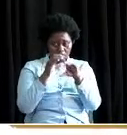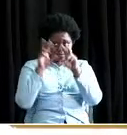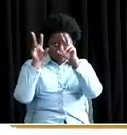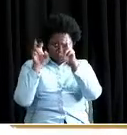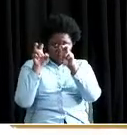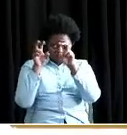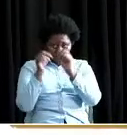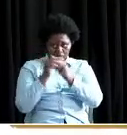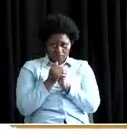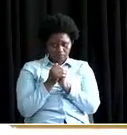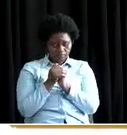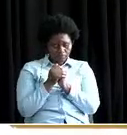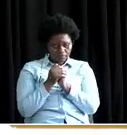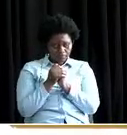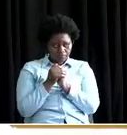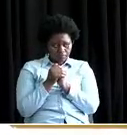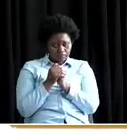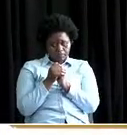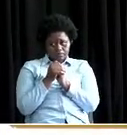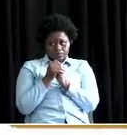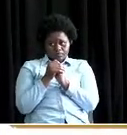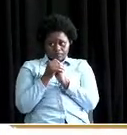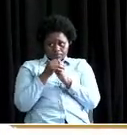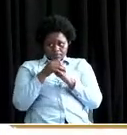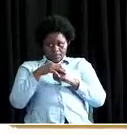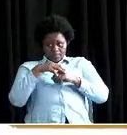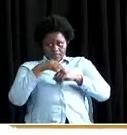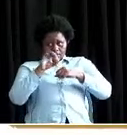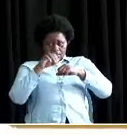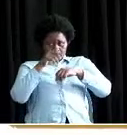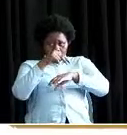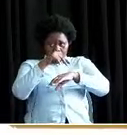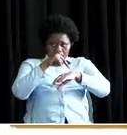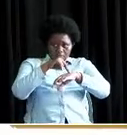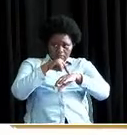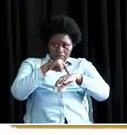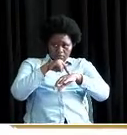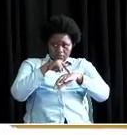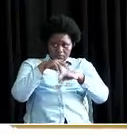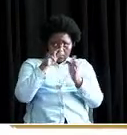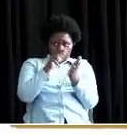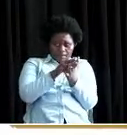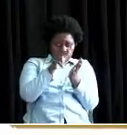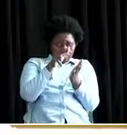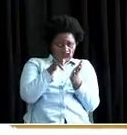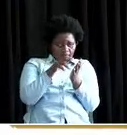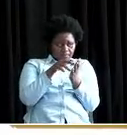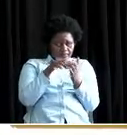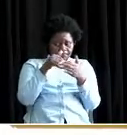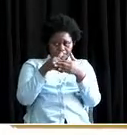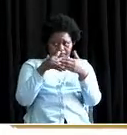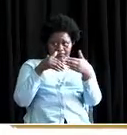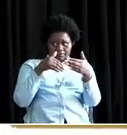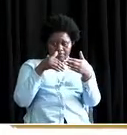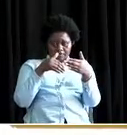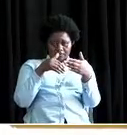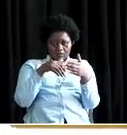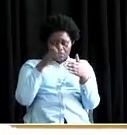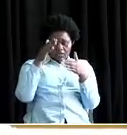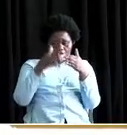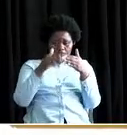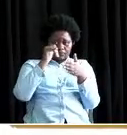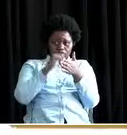issues that are of statutory nature that we have to approve before end of